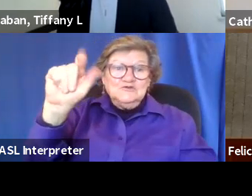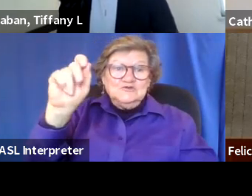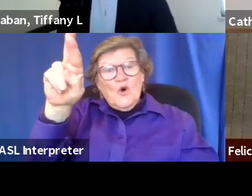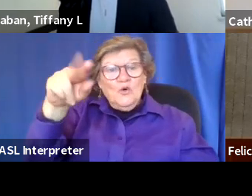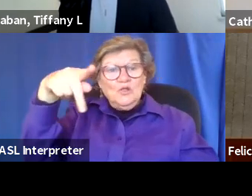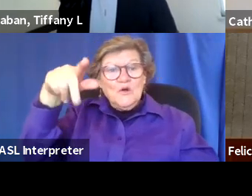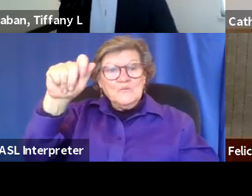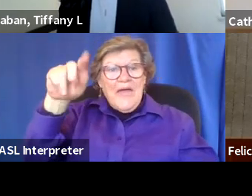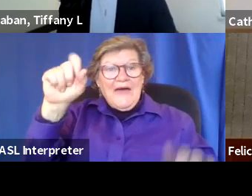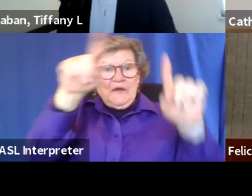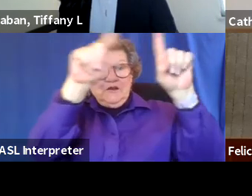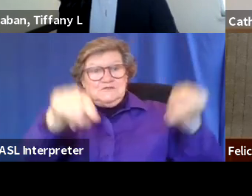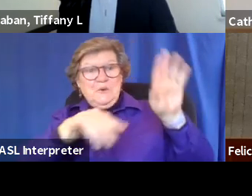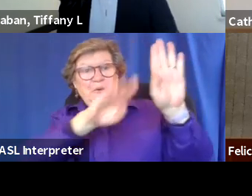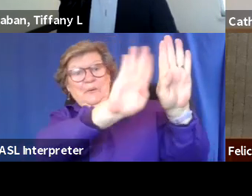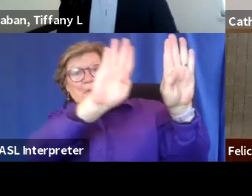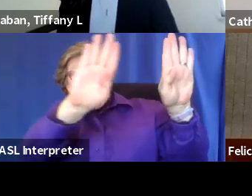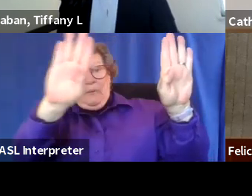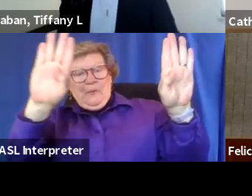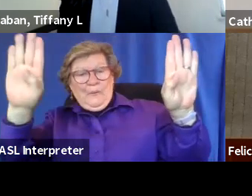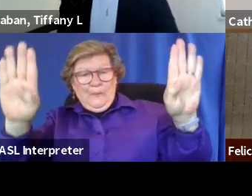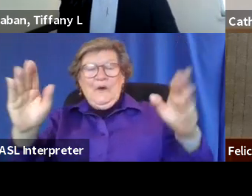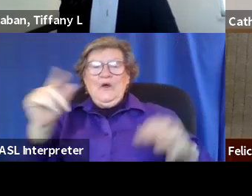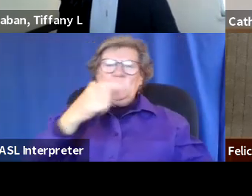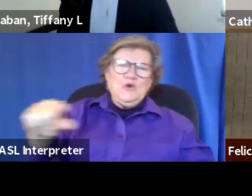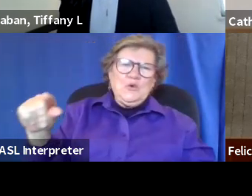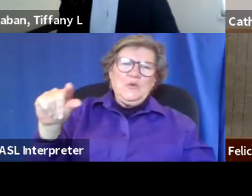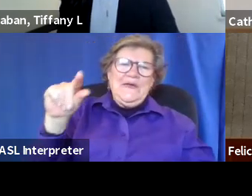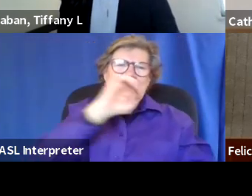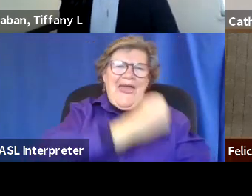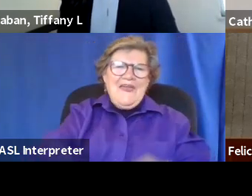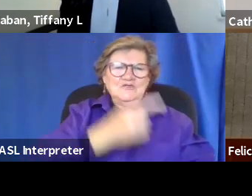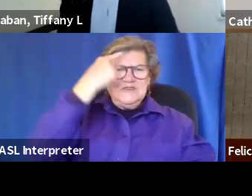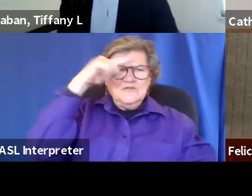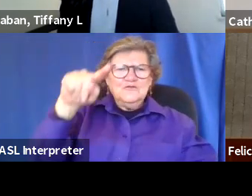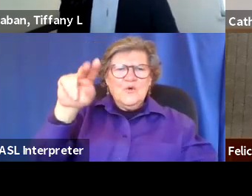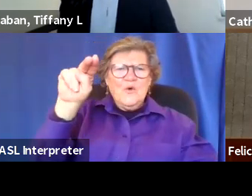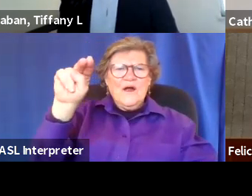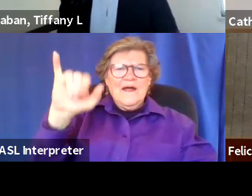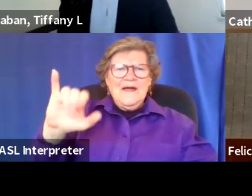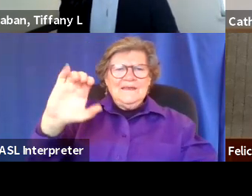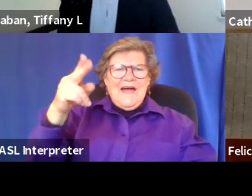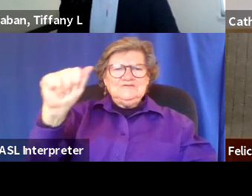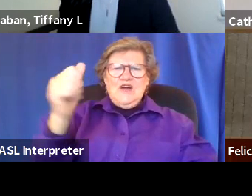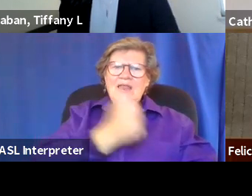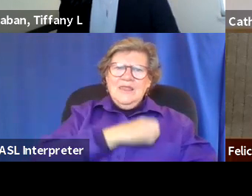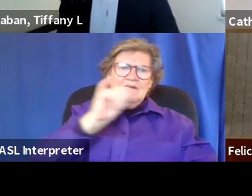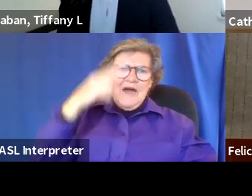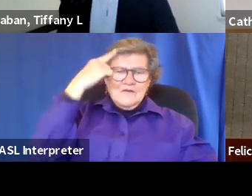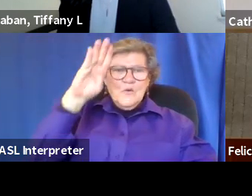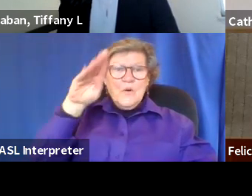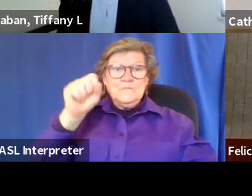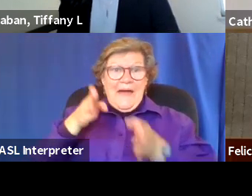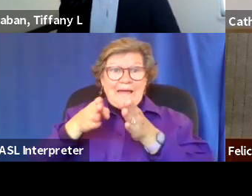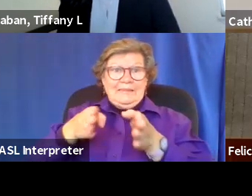awesome. I love the idea of green energy. I love a Green New Deal for NYCHA. I love bike lanes. I love the idea of setting up a